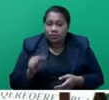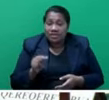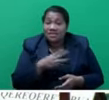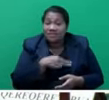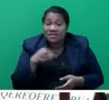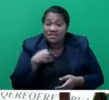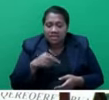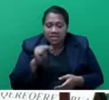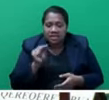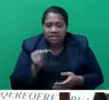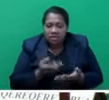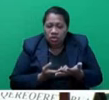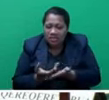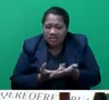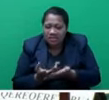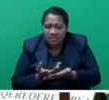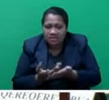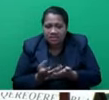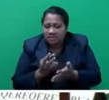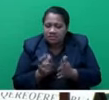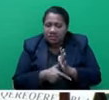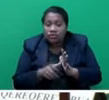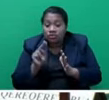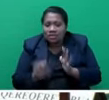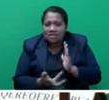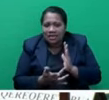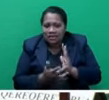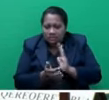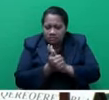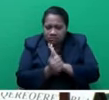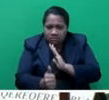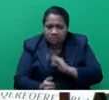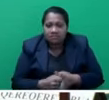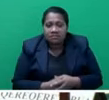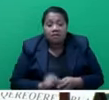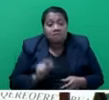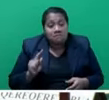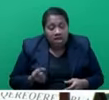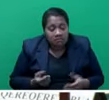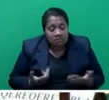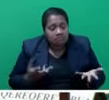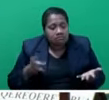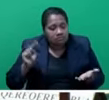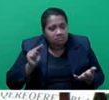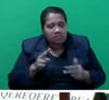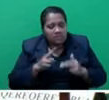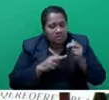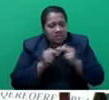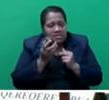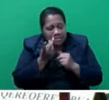need consultants at times, you need technical expertise, but you need to build some of